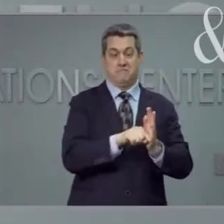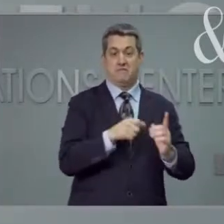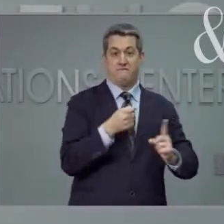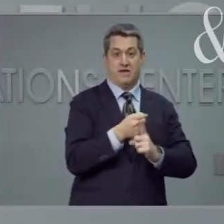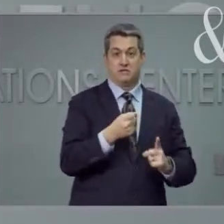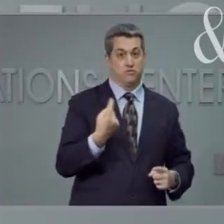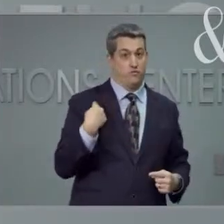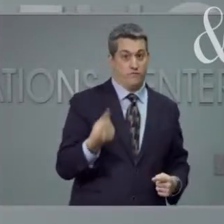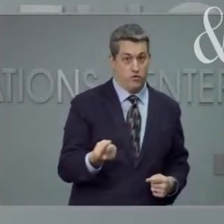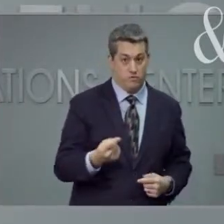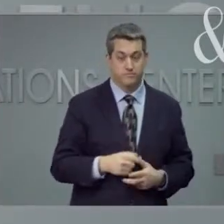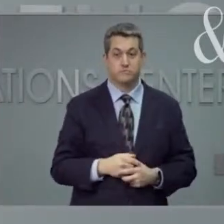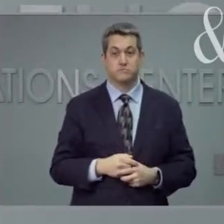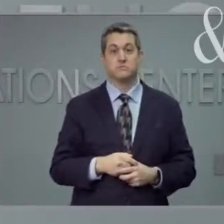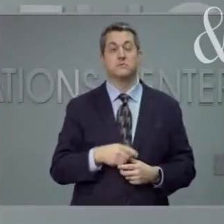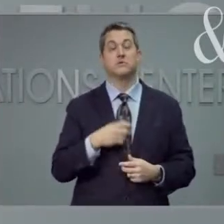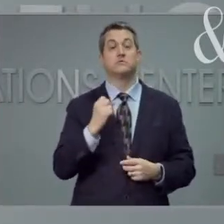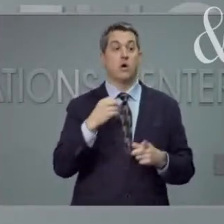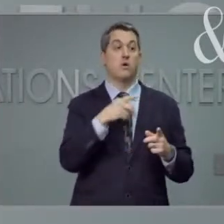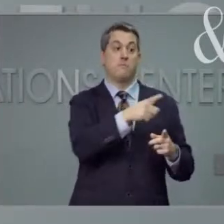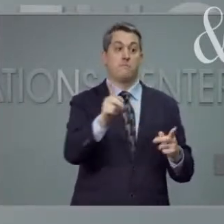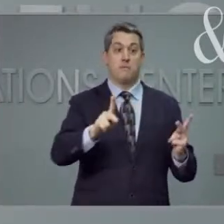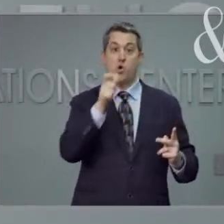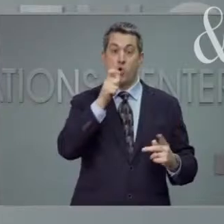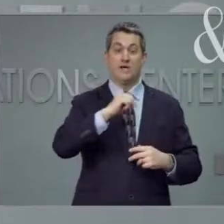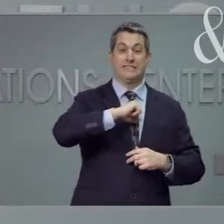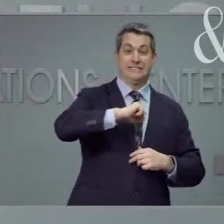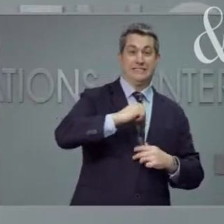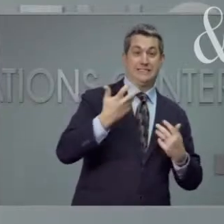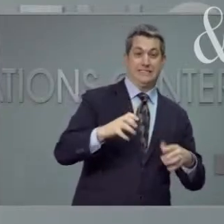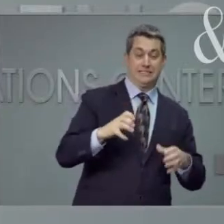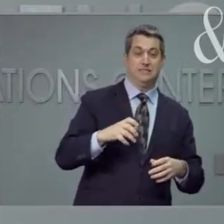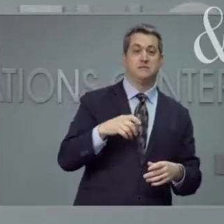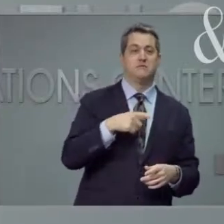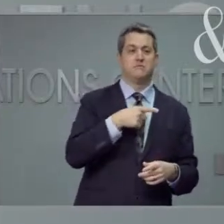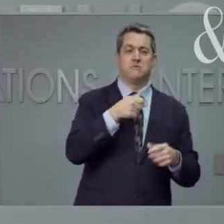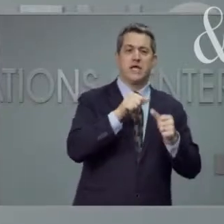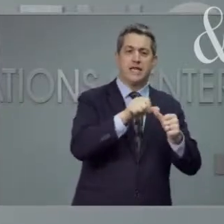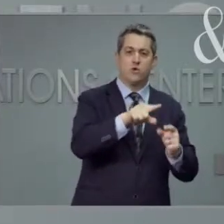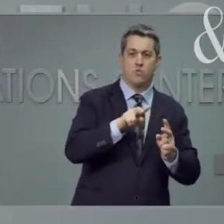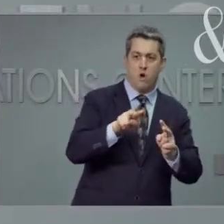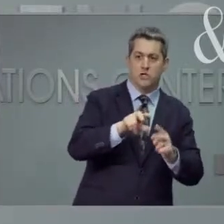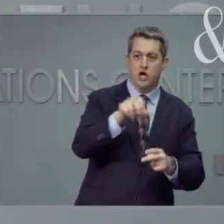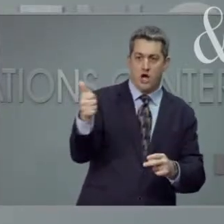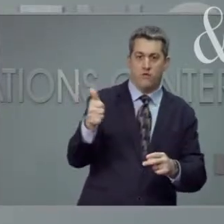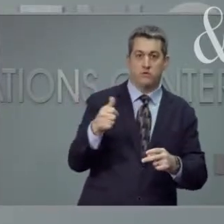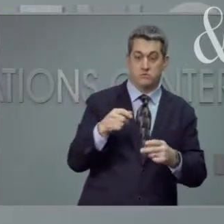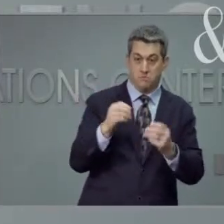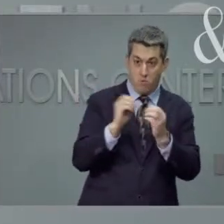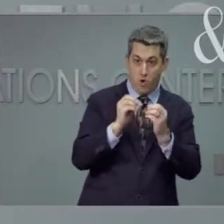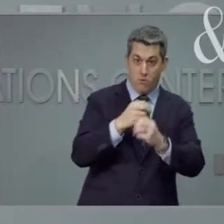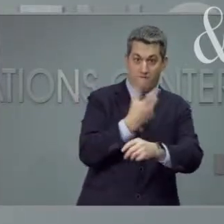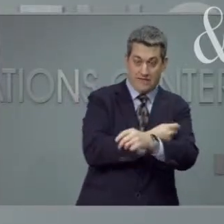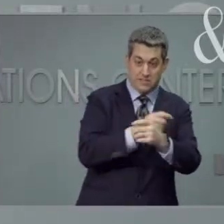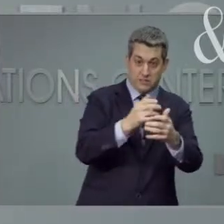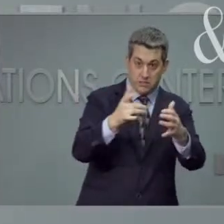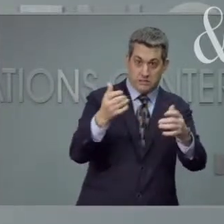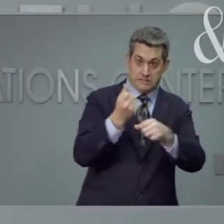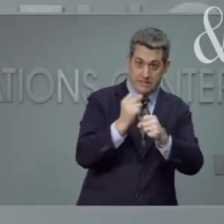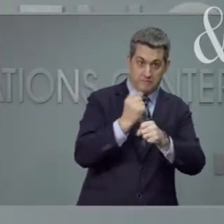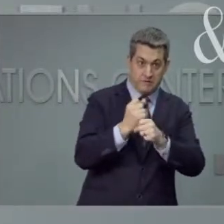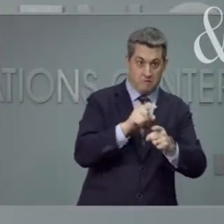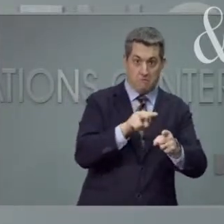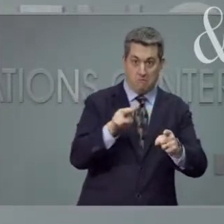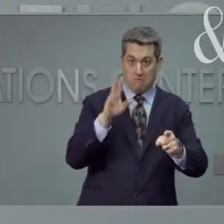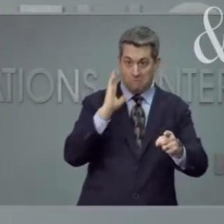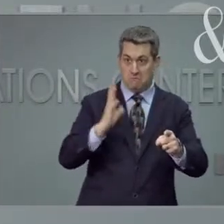and they see their peers. It is safe and it is effective. And so we hope that folks will learn more about this vaccine. And I think it's incumbent on